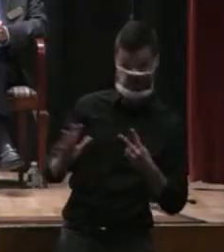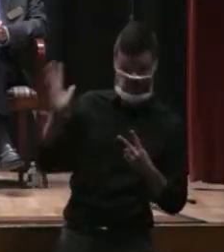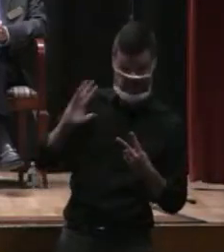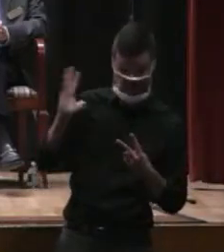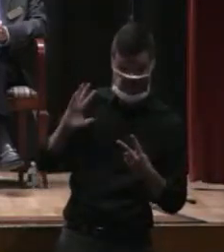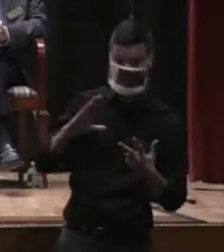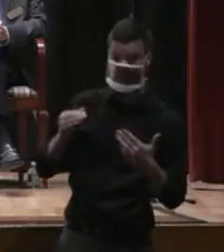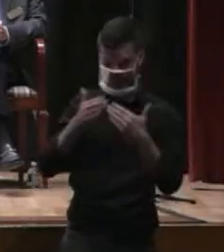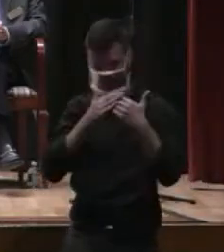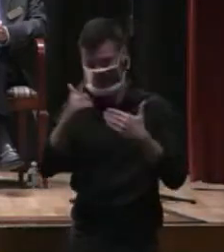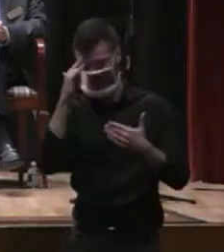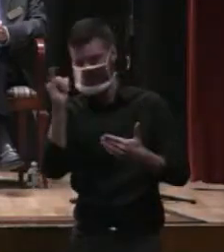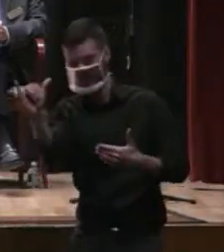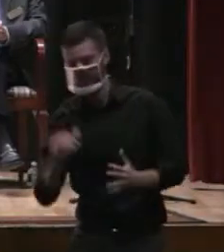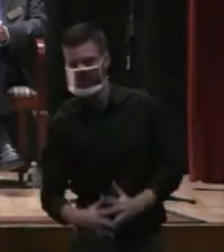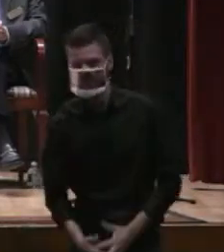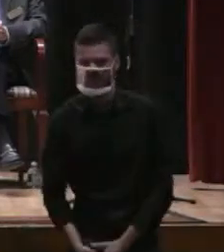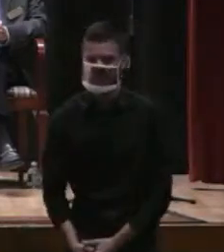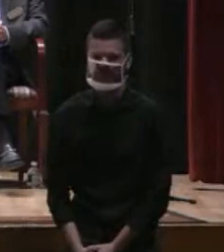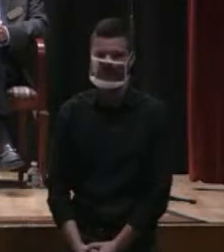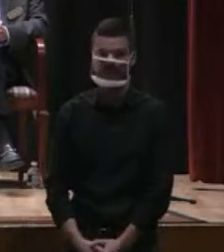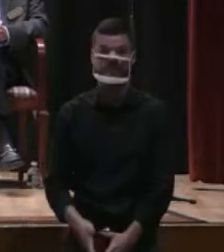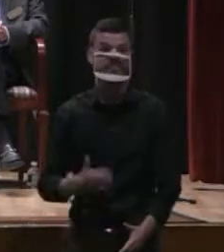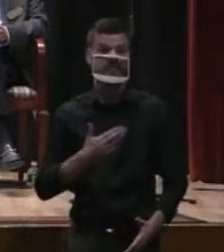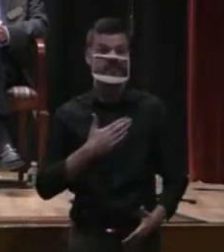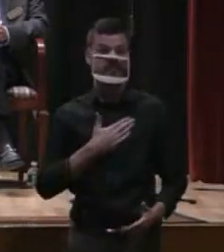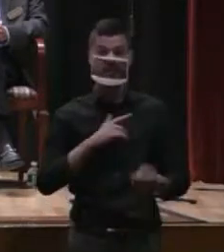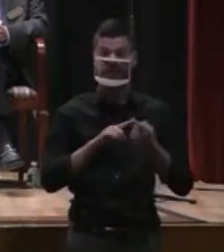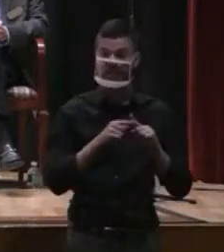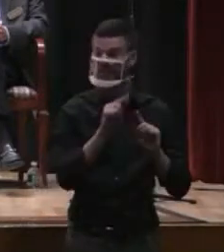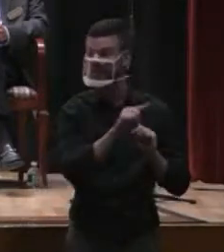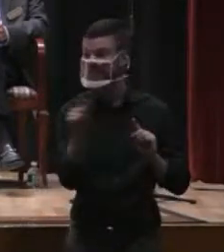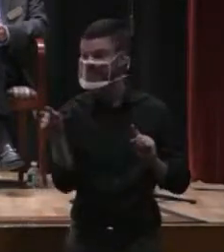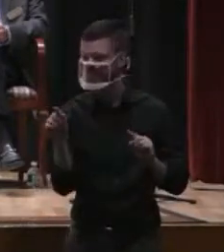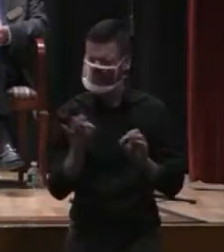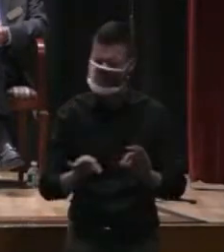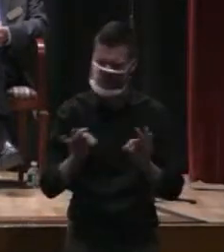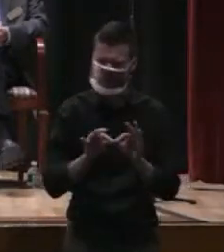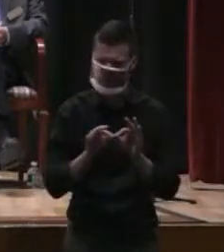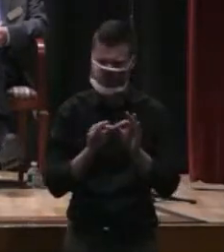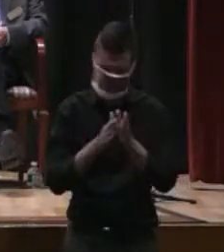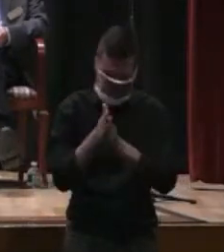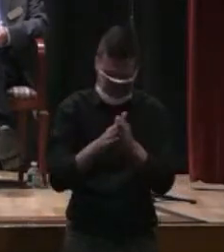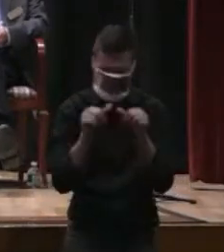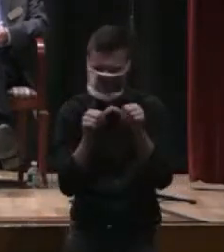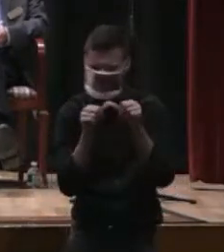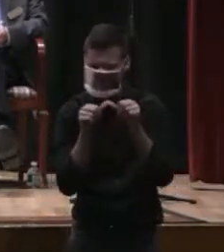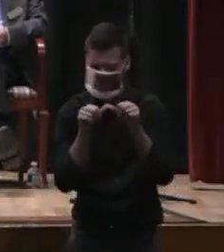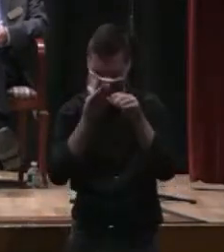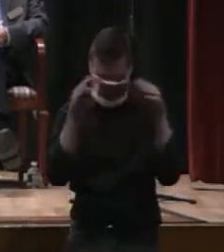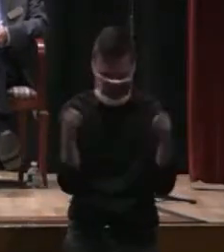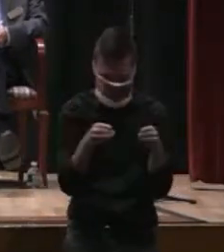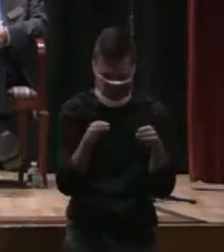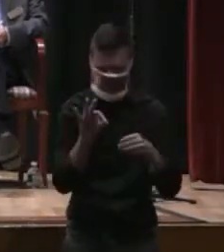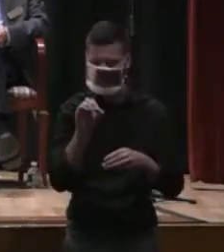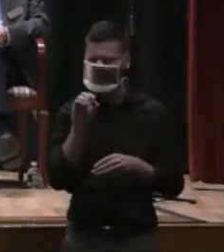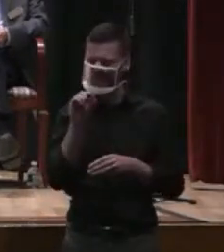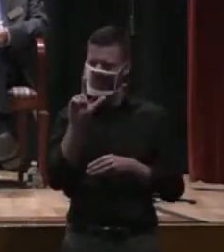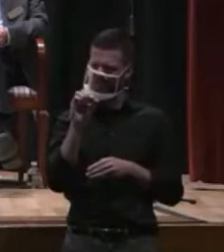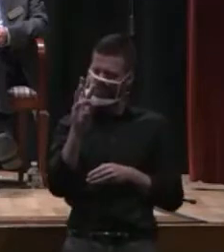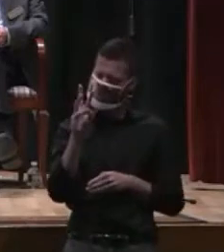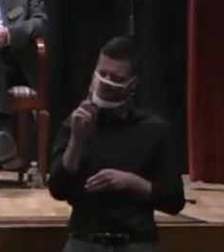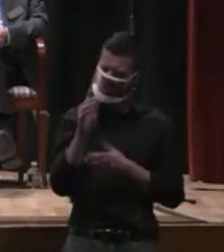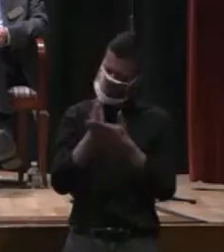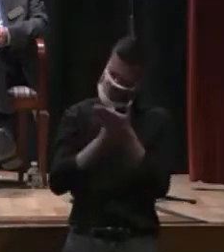will always matter. My friends, be persistent, focus, and follow through regardless of